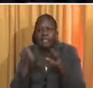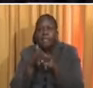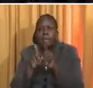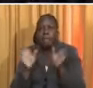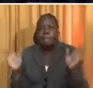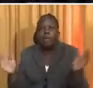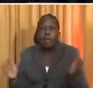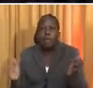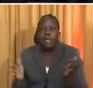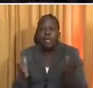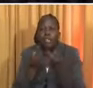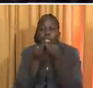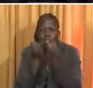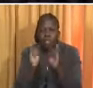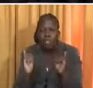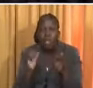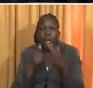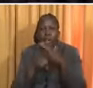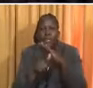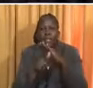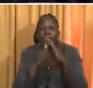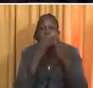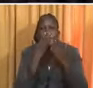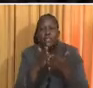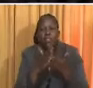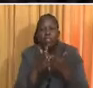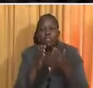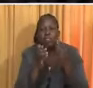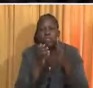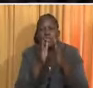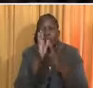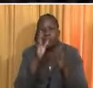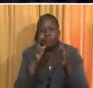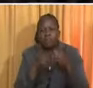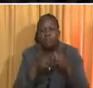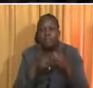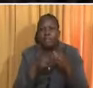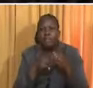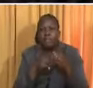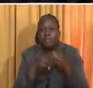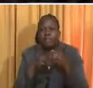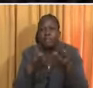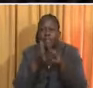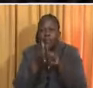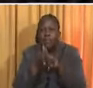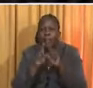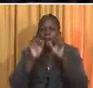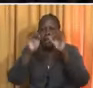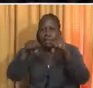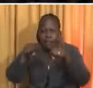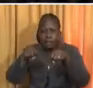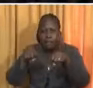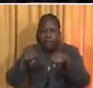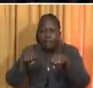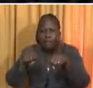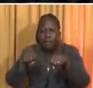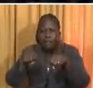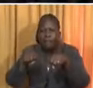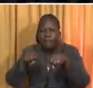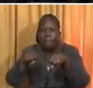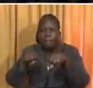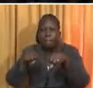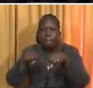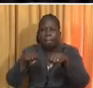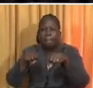under 257. The Court of Appeal, in a unanimous decision, agreed and affirmed that